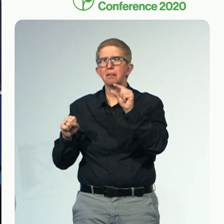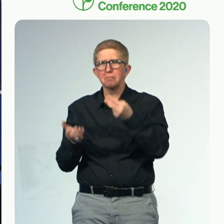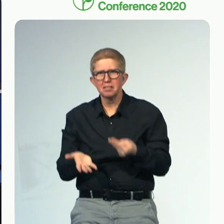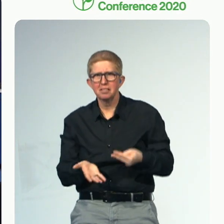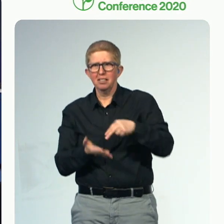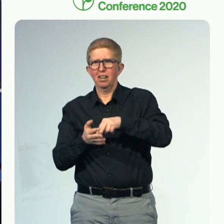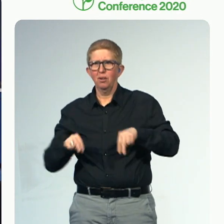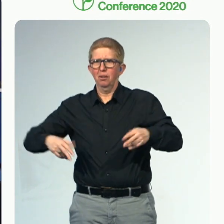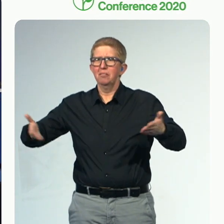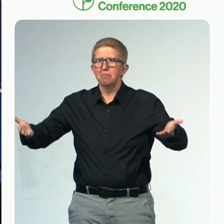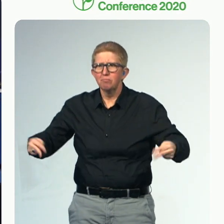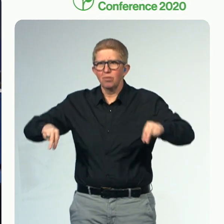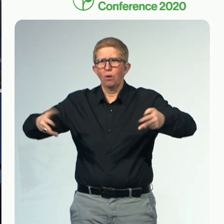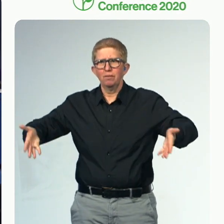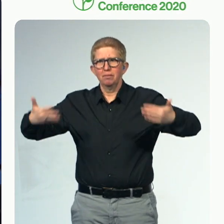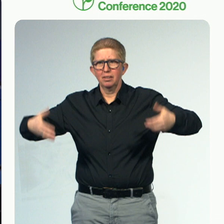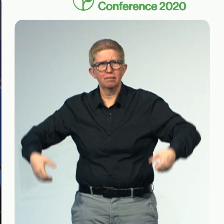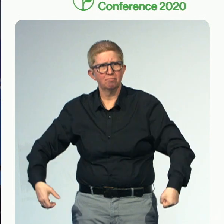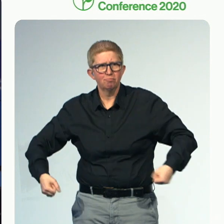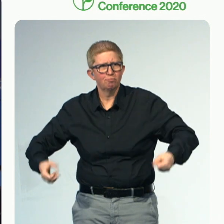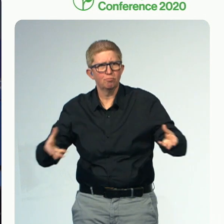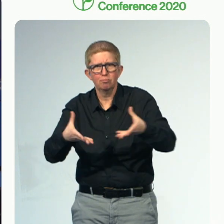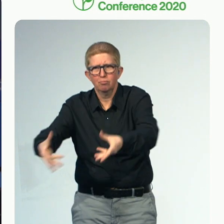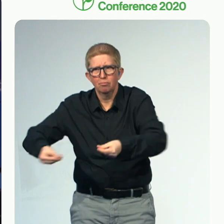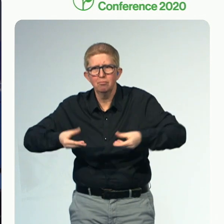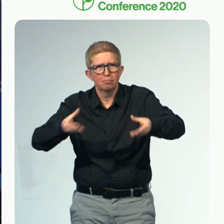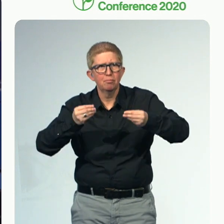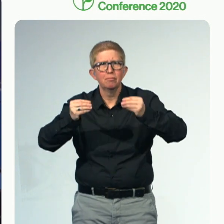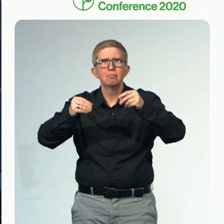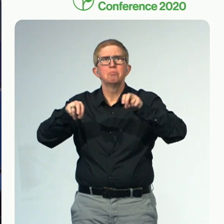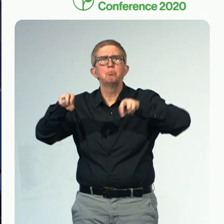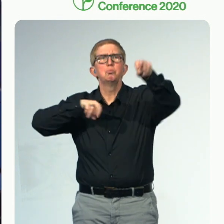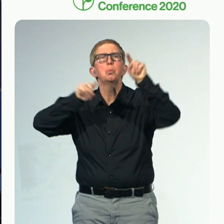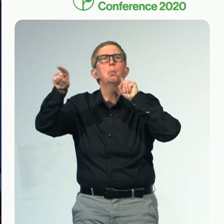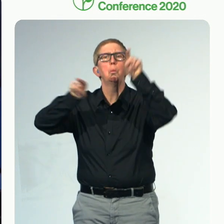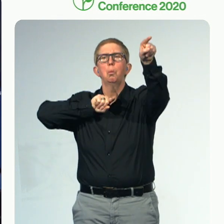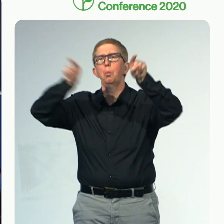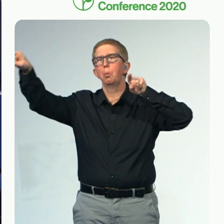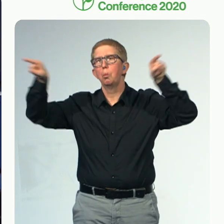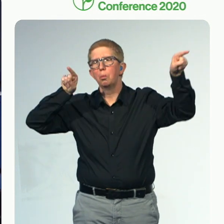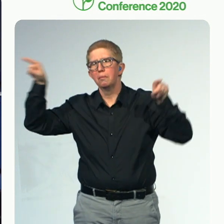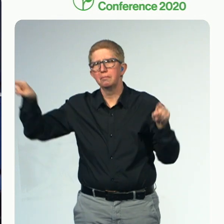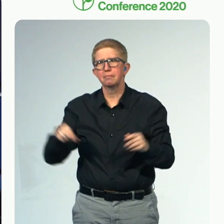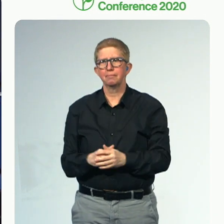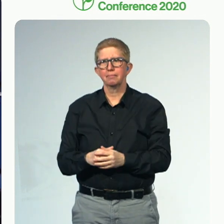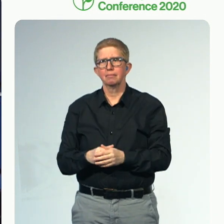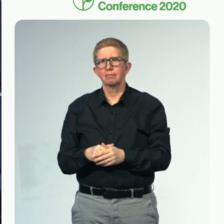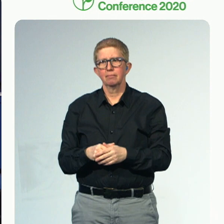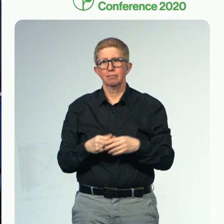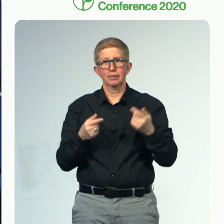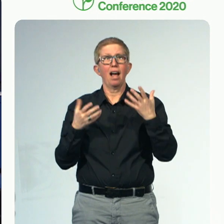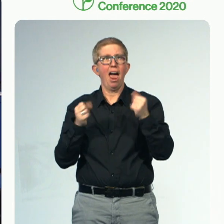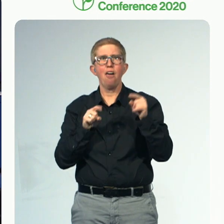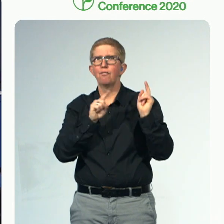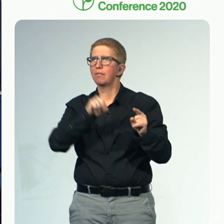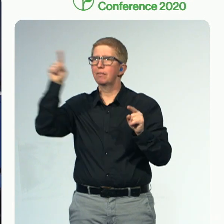your sandwich. We are going to be leaving this room in a few seconds and starting our parallel sessions. You will go